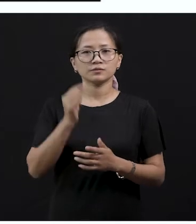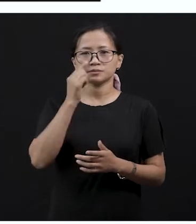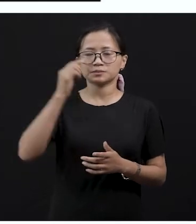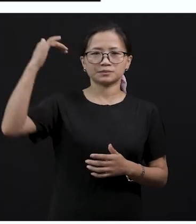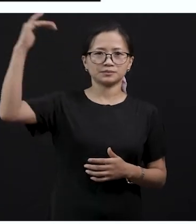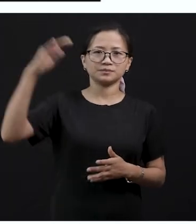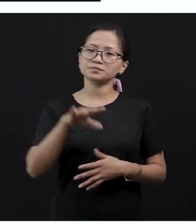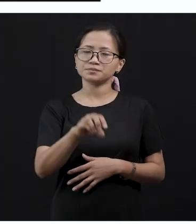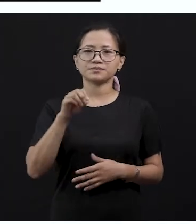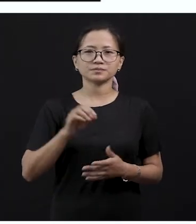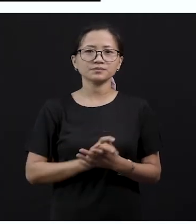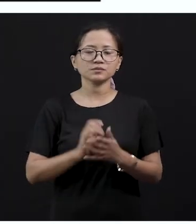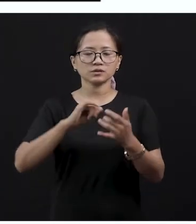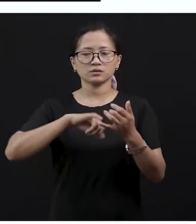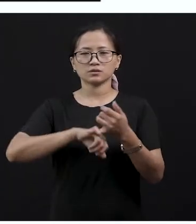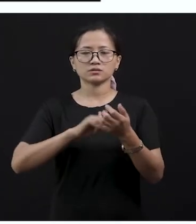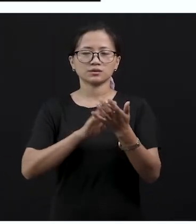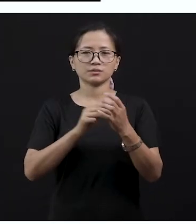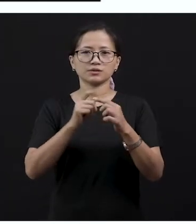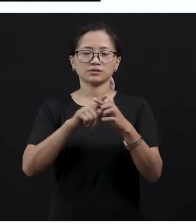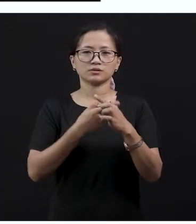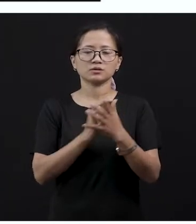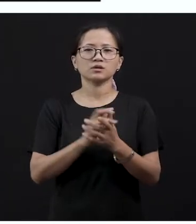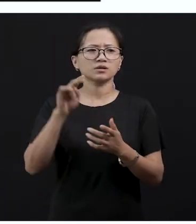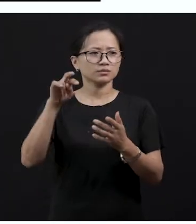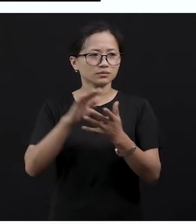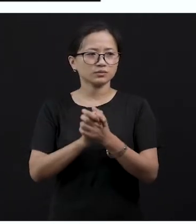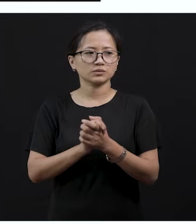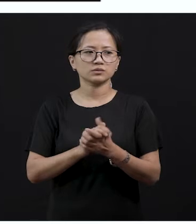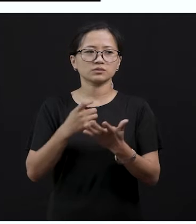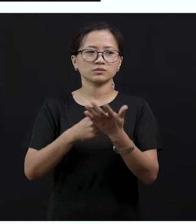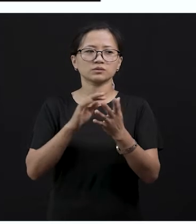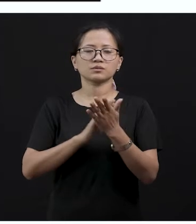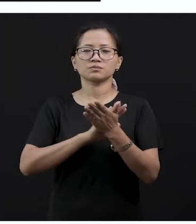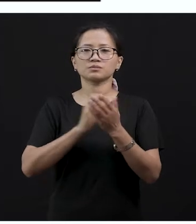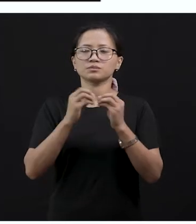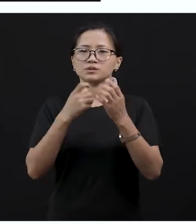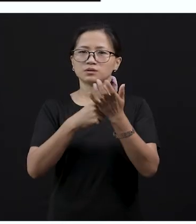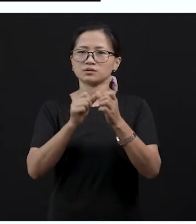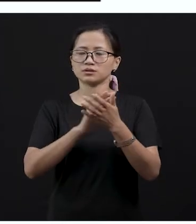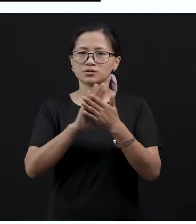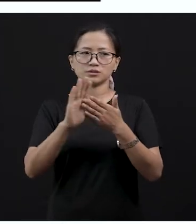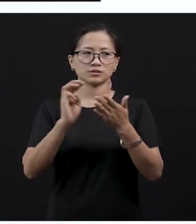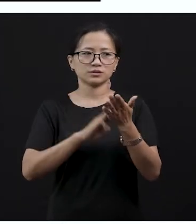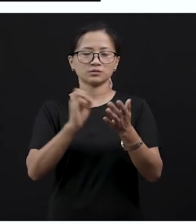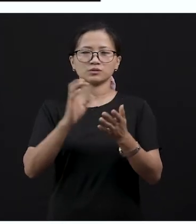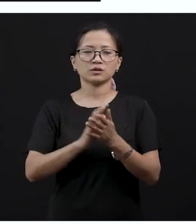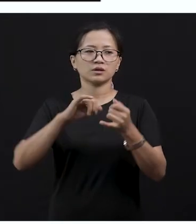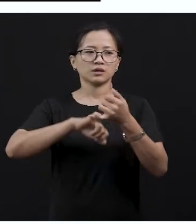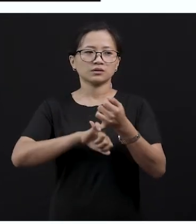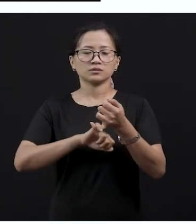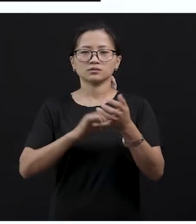he founded a Samaj known as Brahmo Samaj, which I'm going to explain in detail, and he